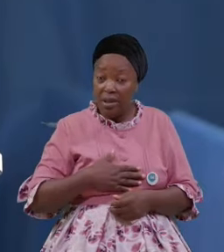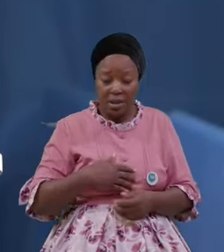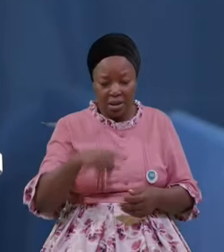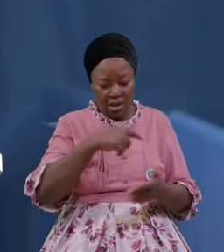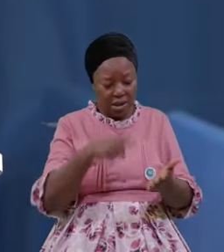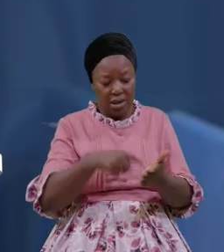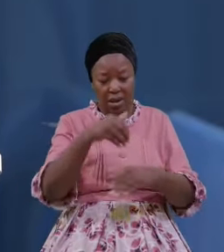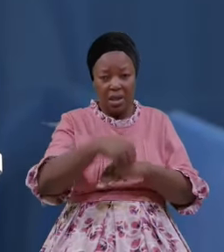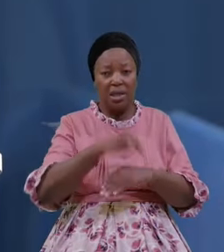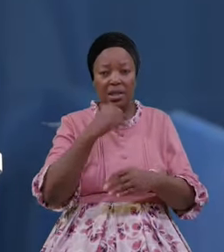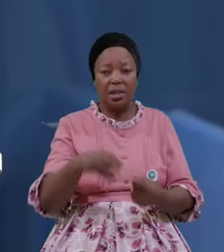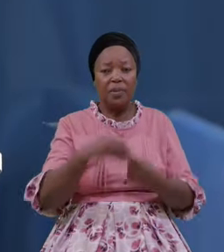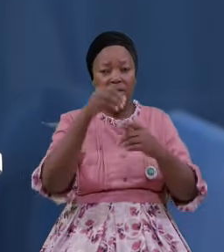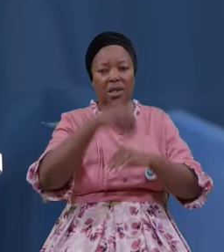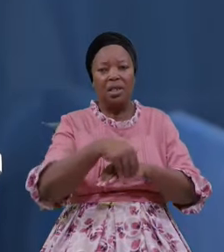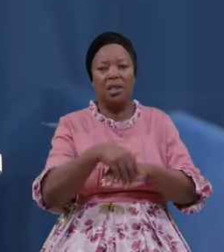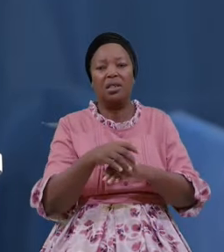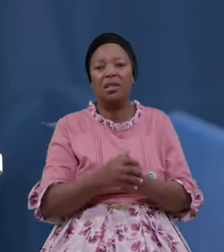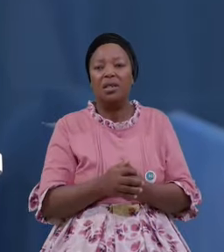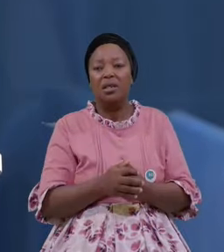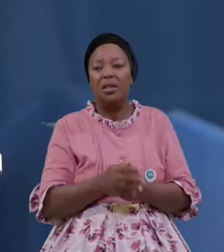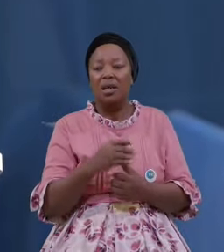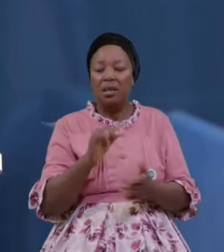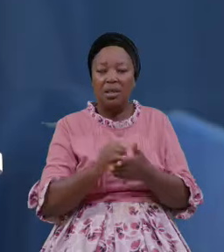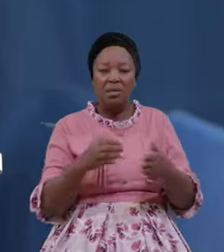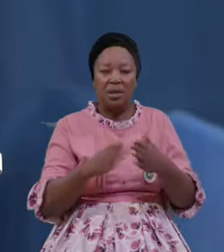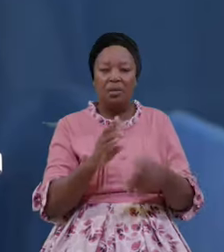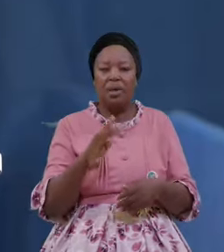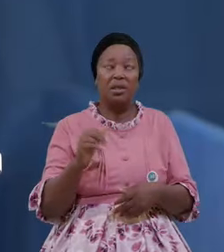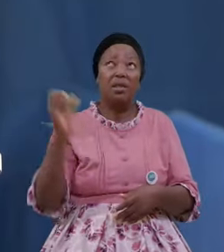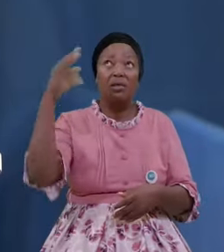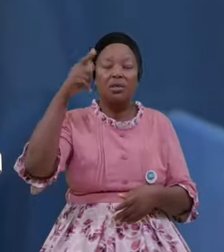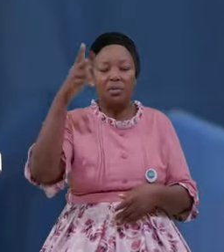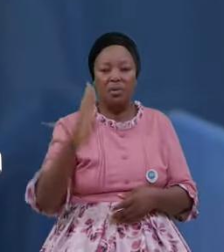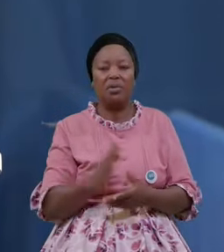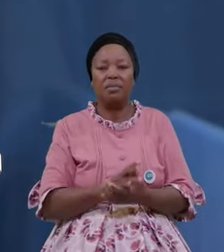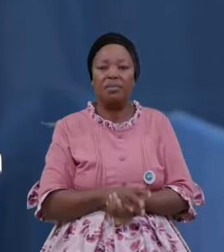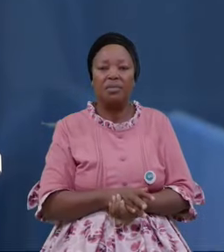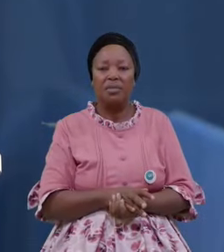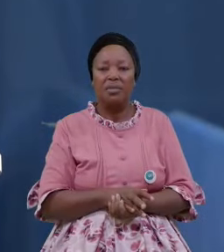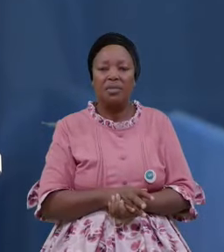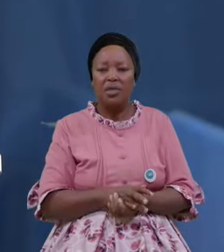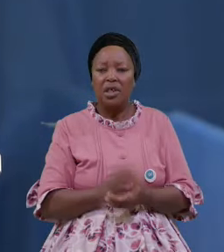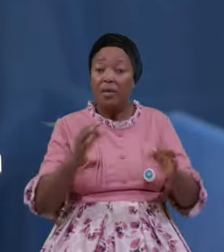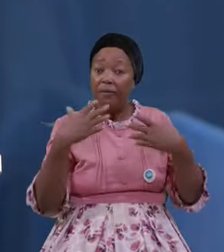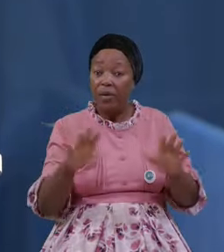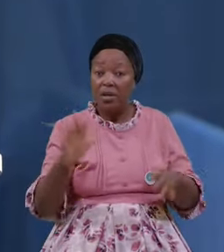you by his grace. When you are done, can you indicate by the middle? I'm not seeing any